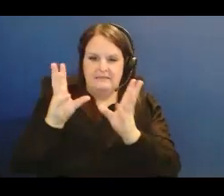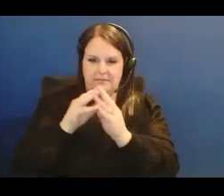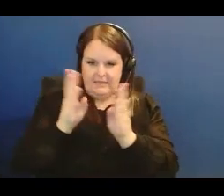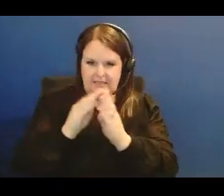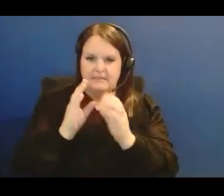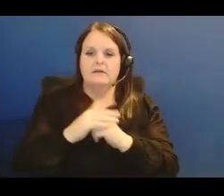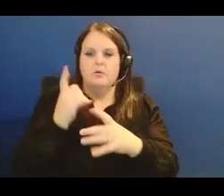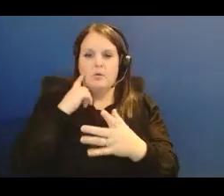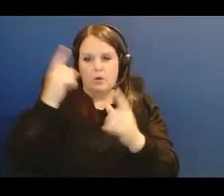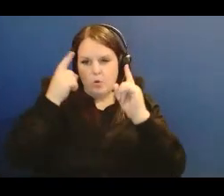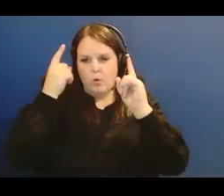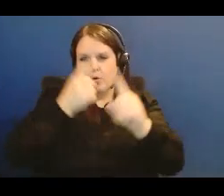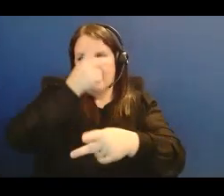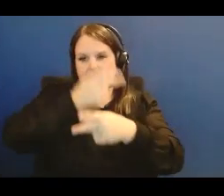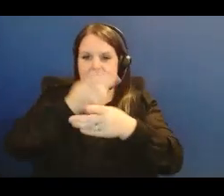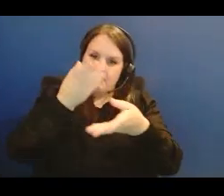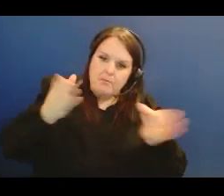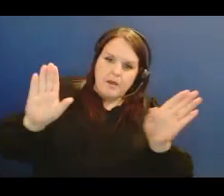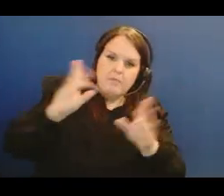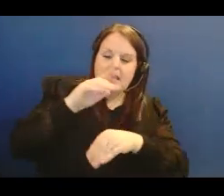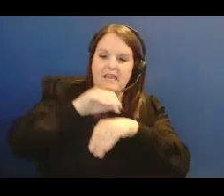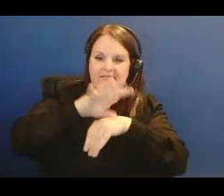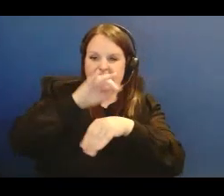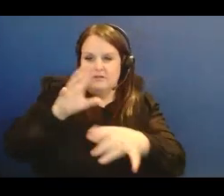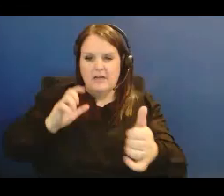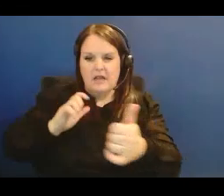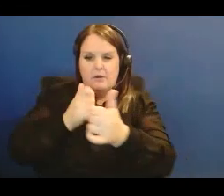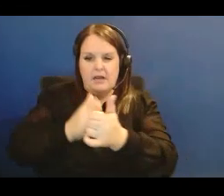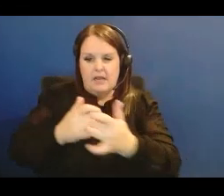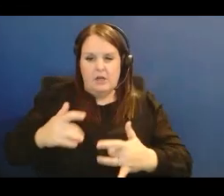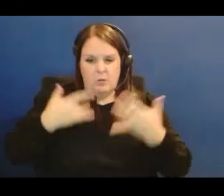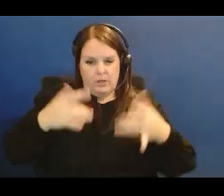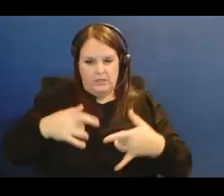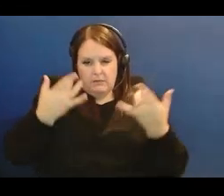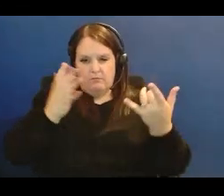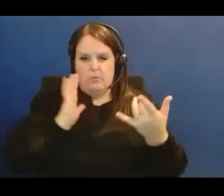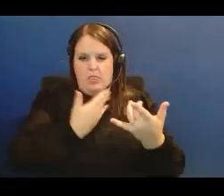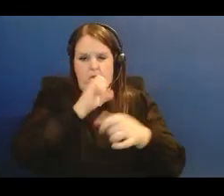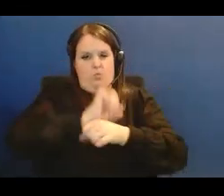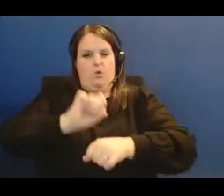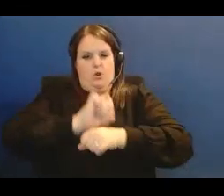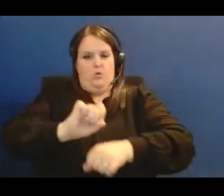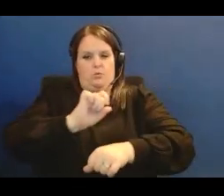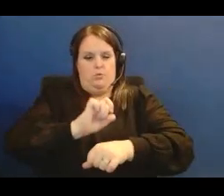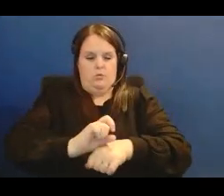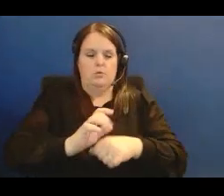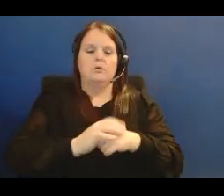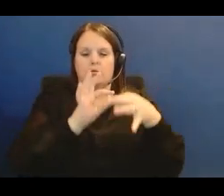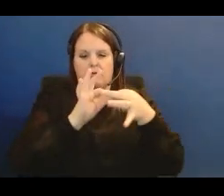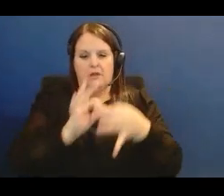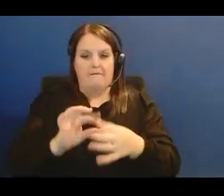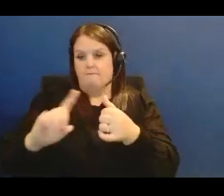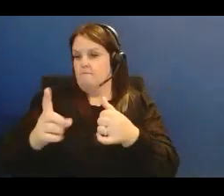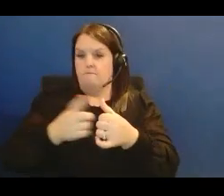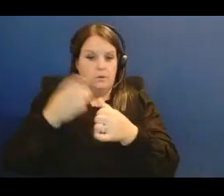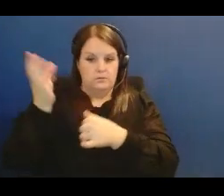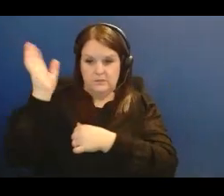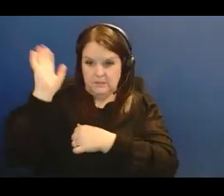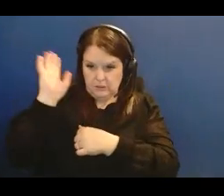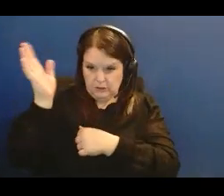we strive to keep the public and the advisors up to date on these activities. And so regarding the first